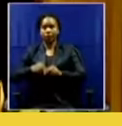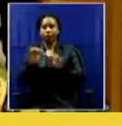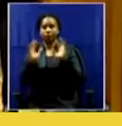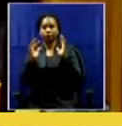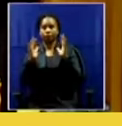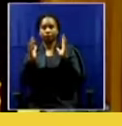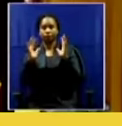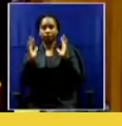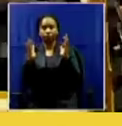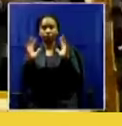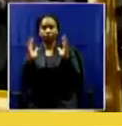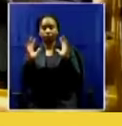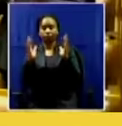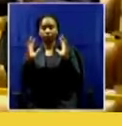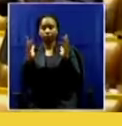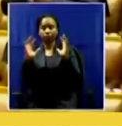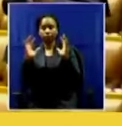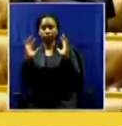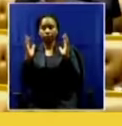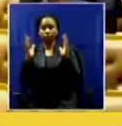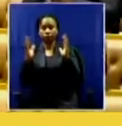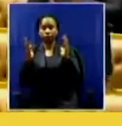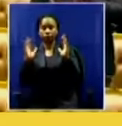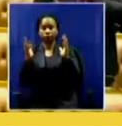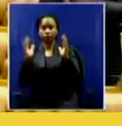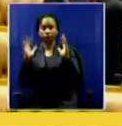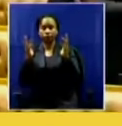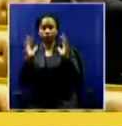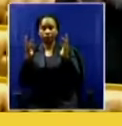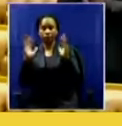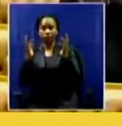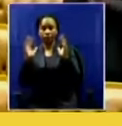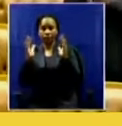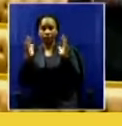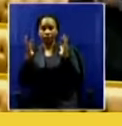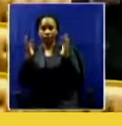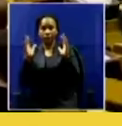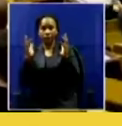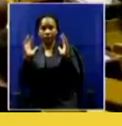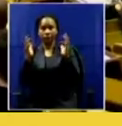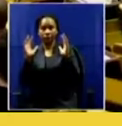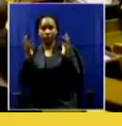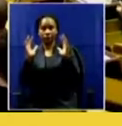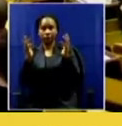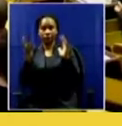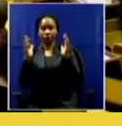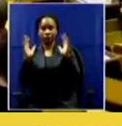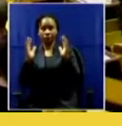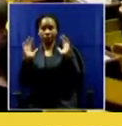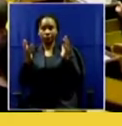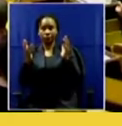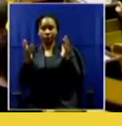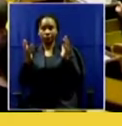President Cyril Ramaphosa on Thursday urged people to rally behind the state's effort to stop the pandemic as his government came under fire